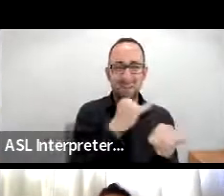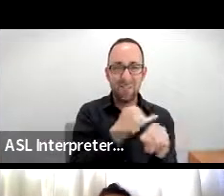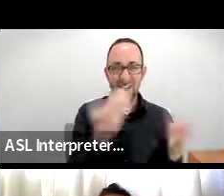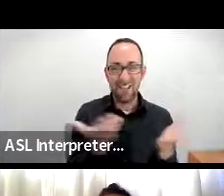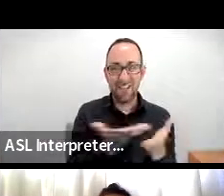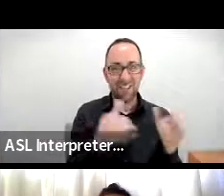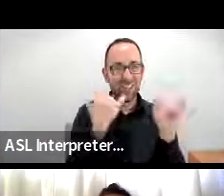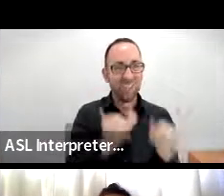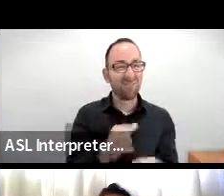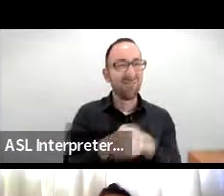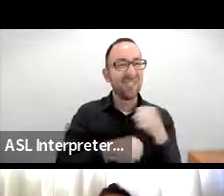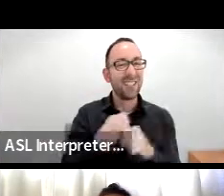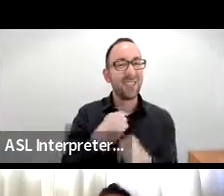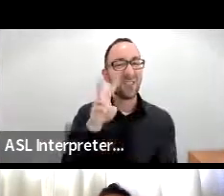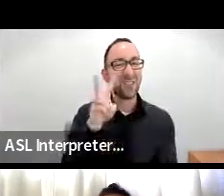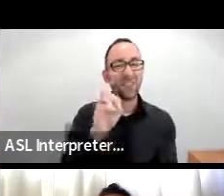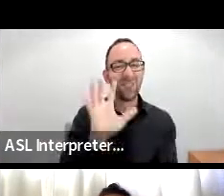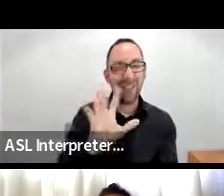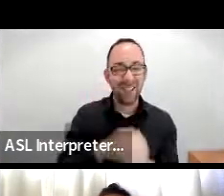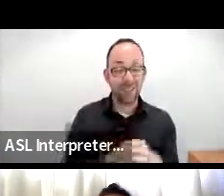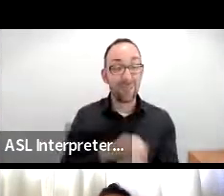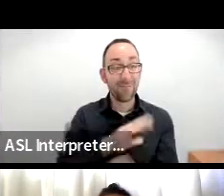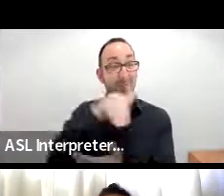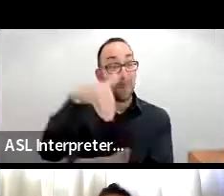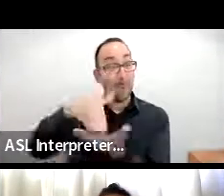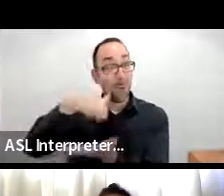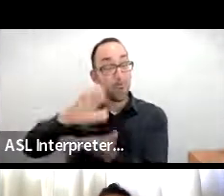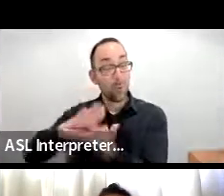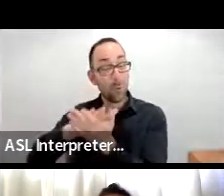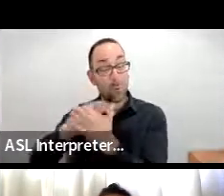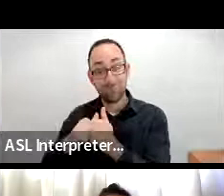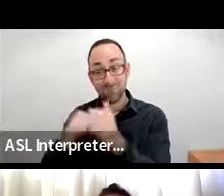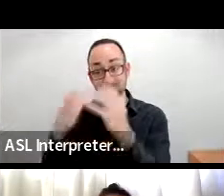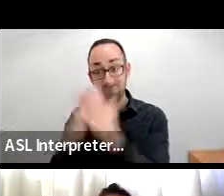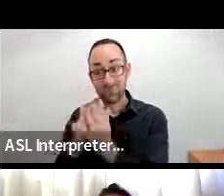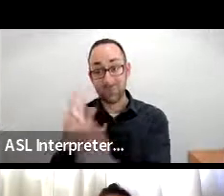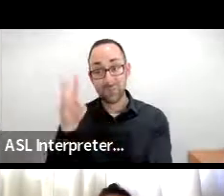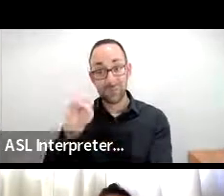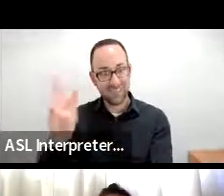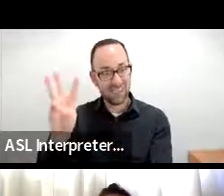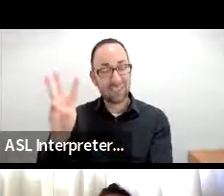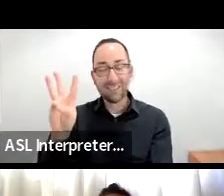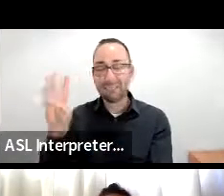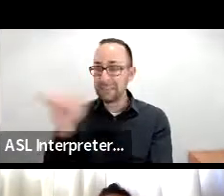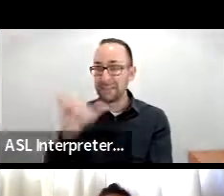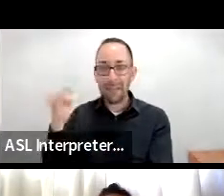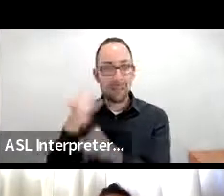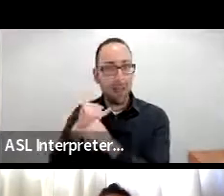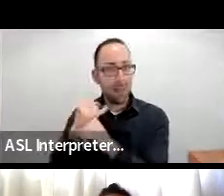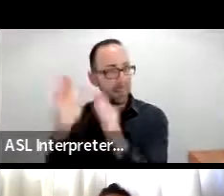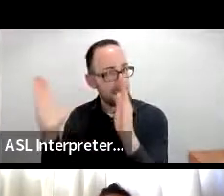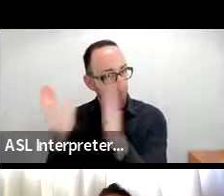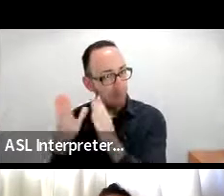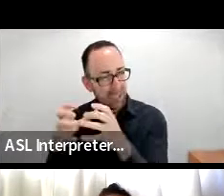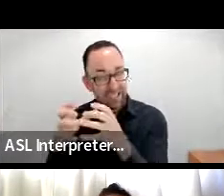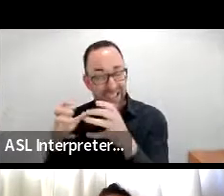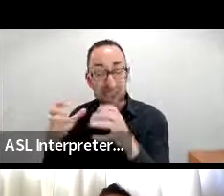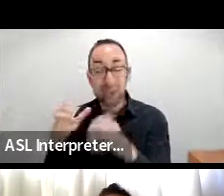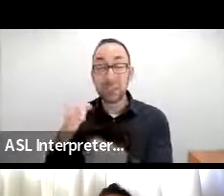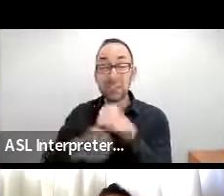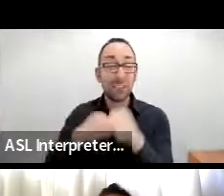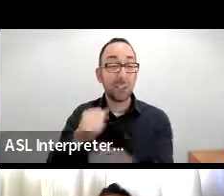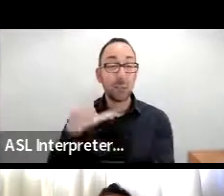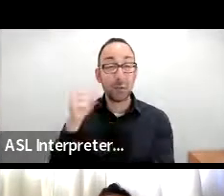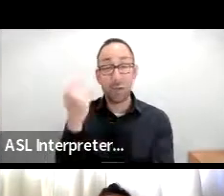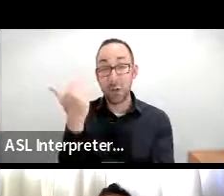2005. And then our middle school started in 2006, and we outgrew that campus. And in 2013, we